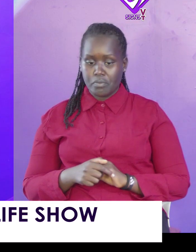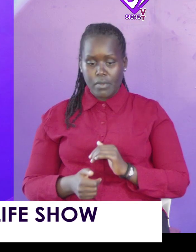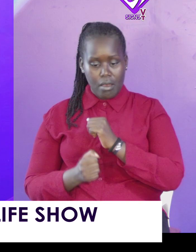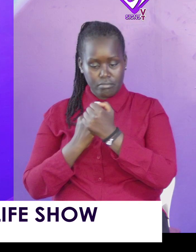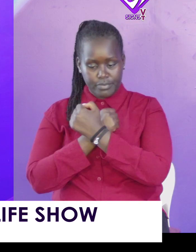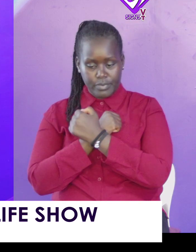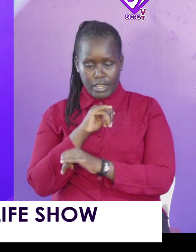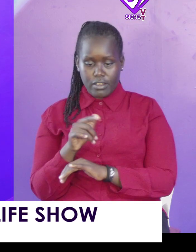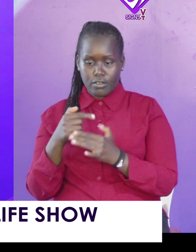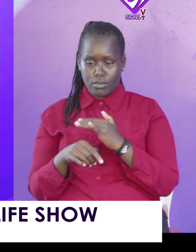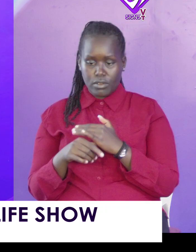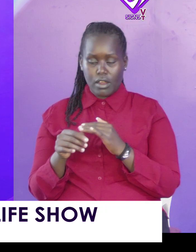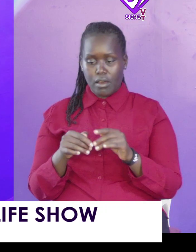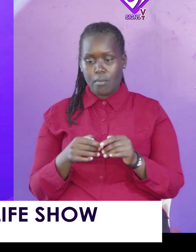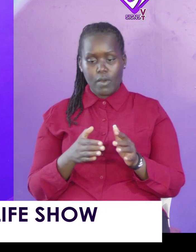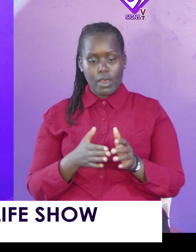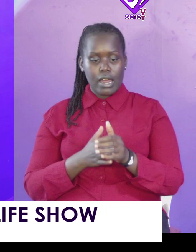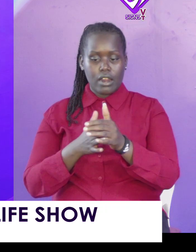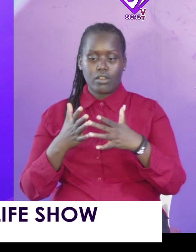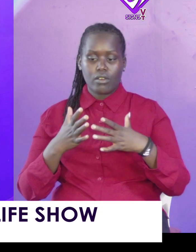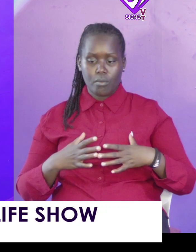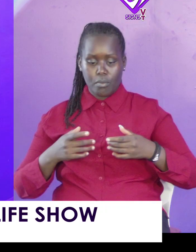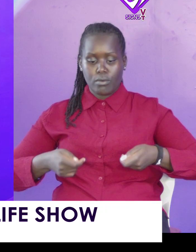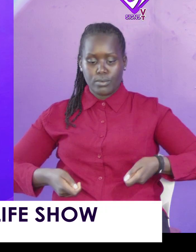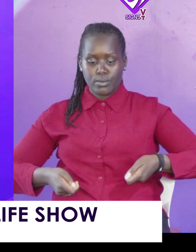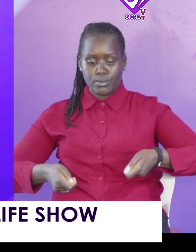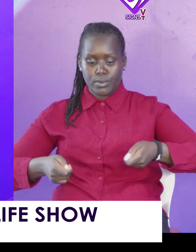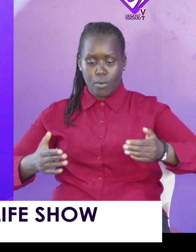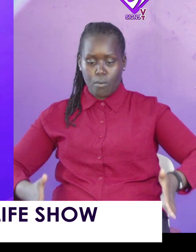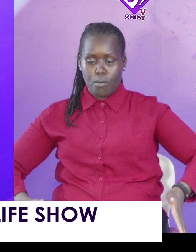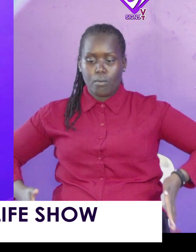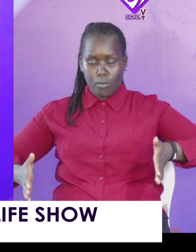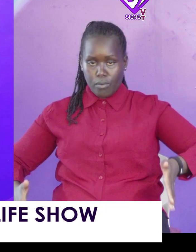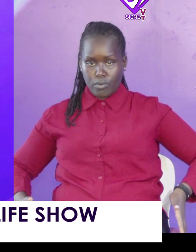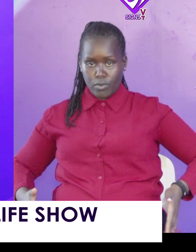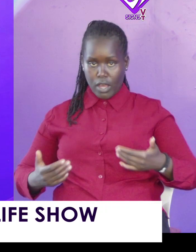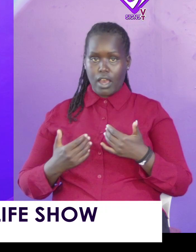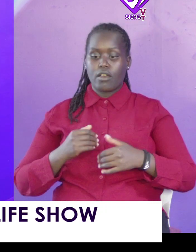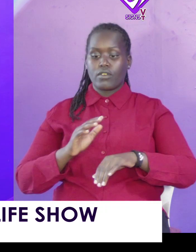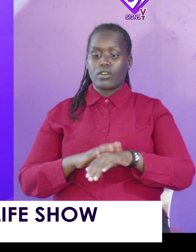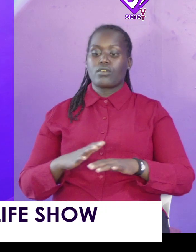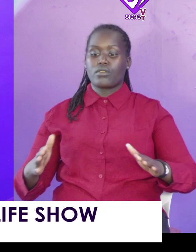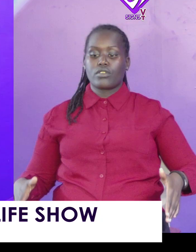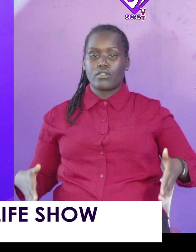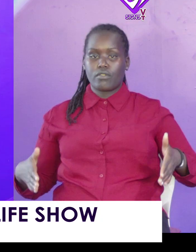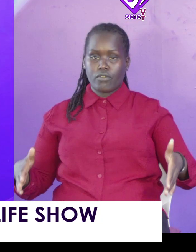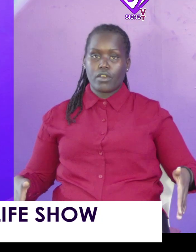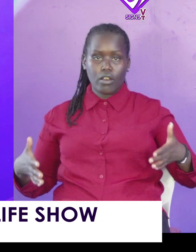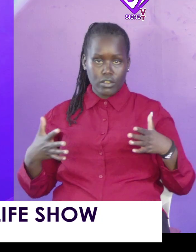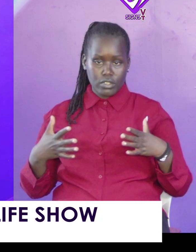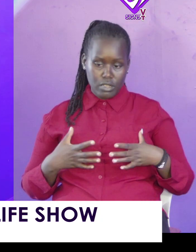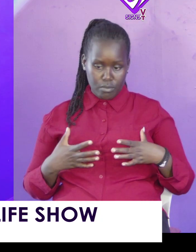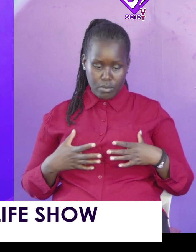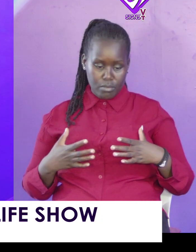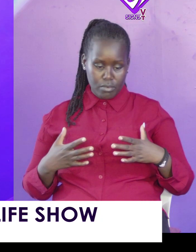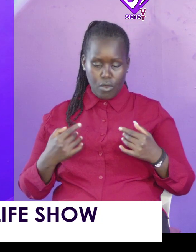it when I'm driven by people on wheelchairs. They have good vehicles. They know themselves. People on